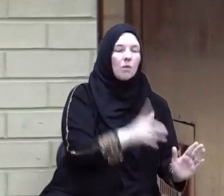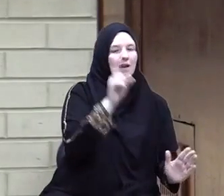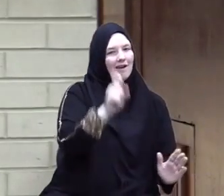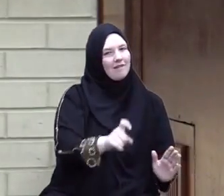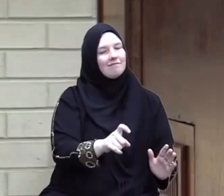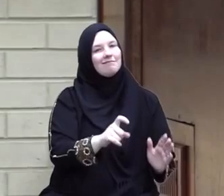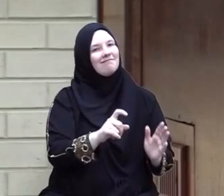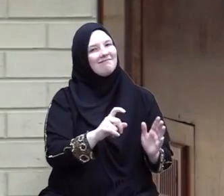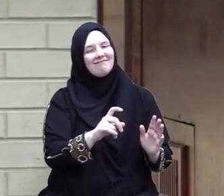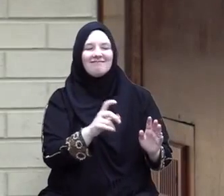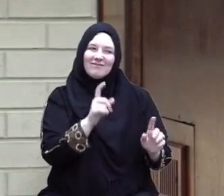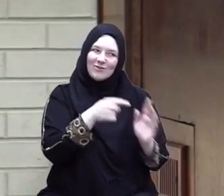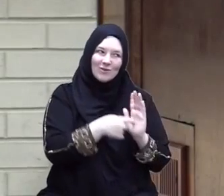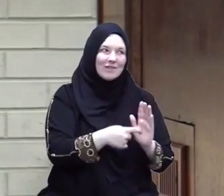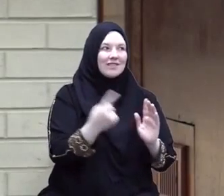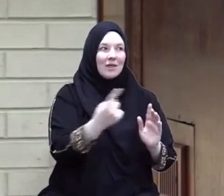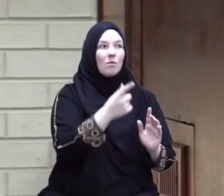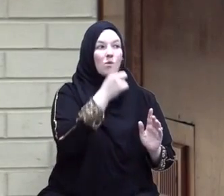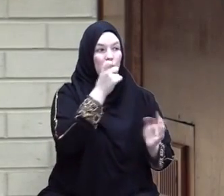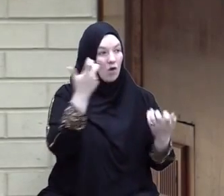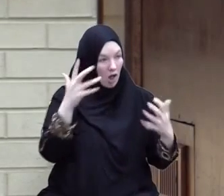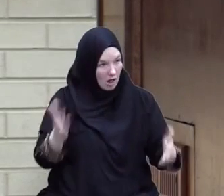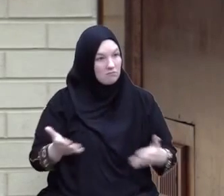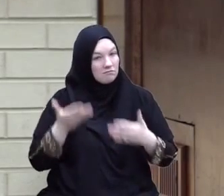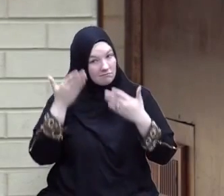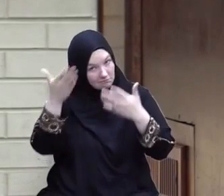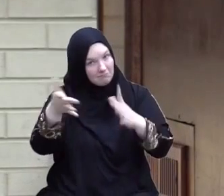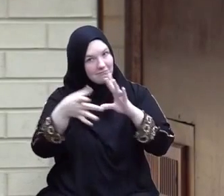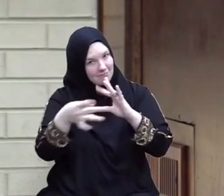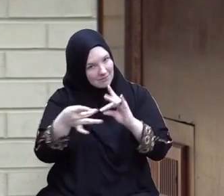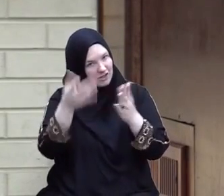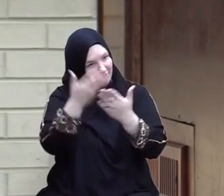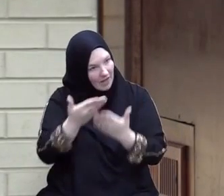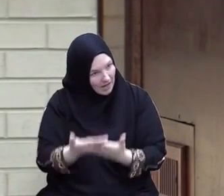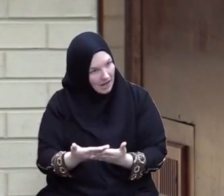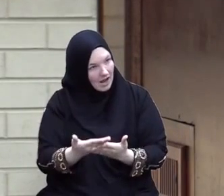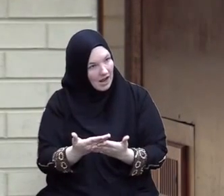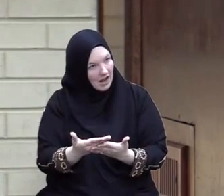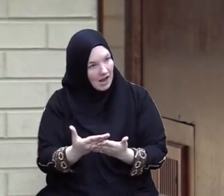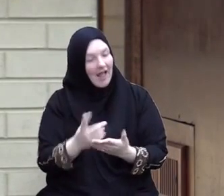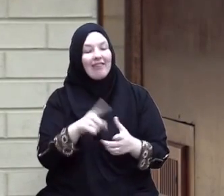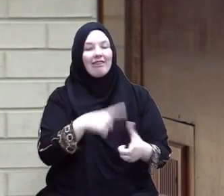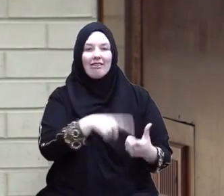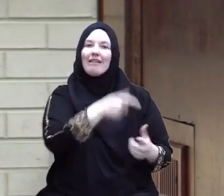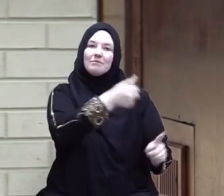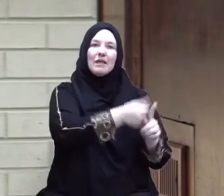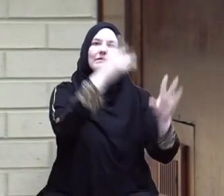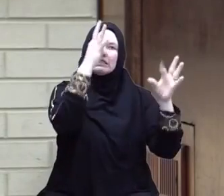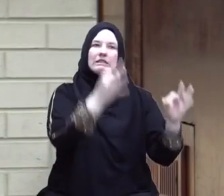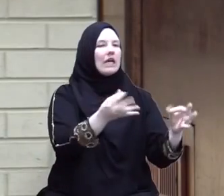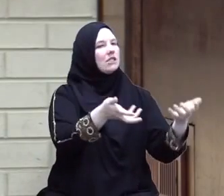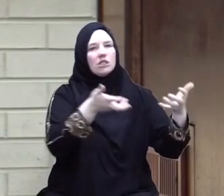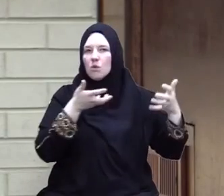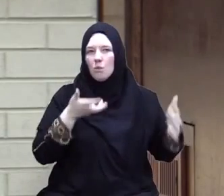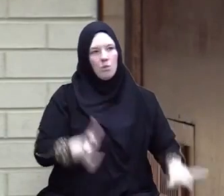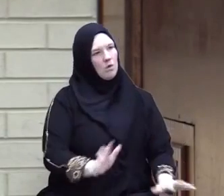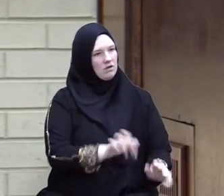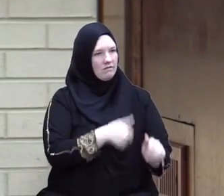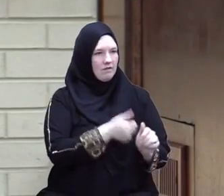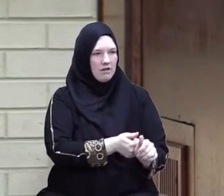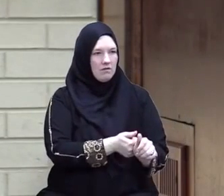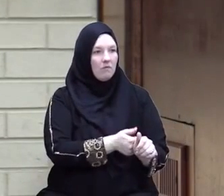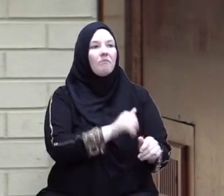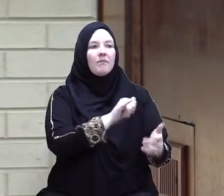to distinguish between someone who has been presented with the message and decided to reject it on basis of knowledge and